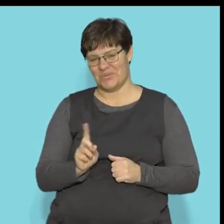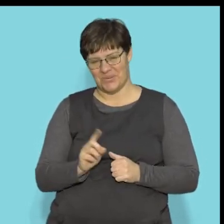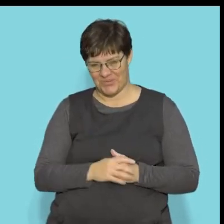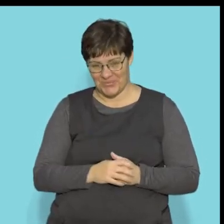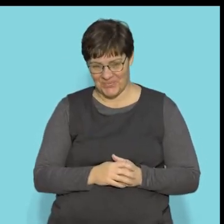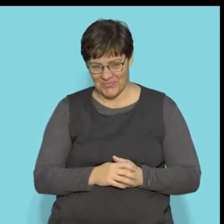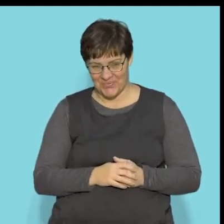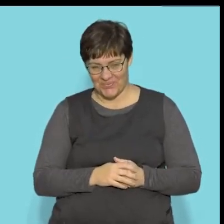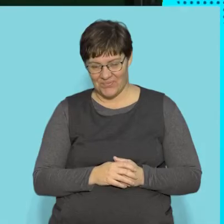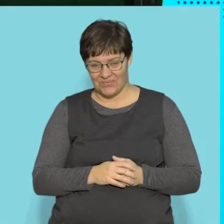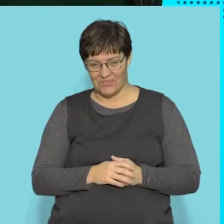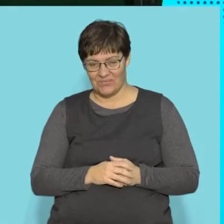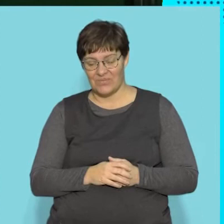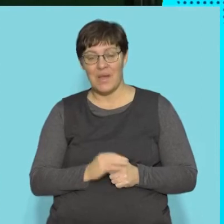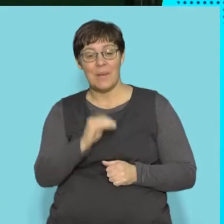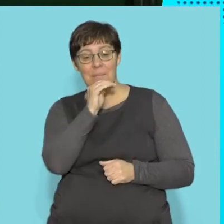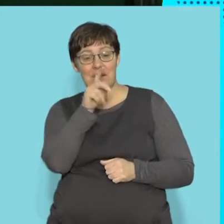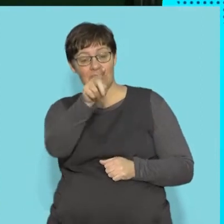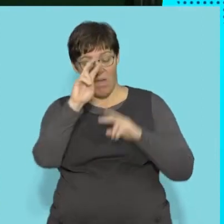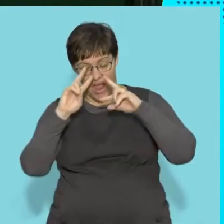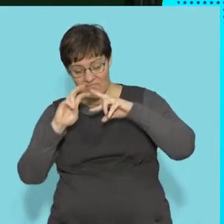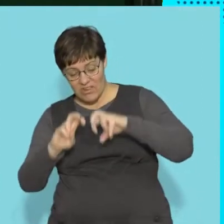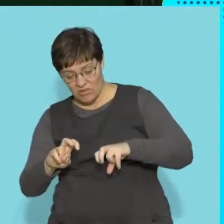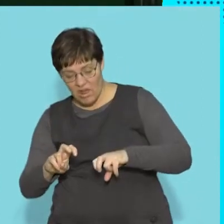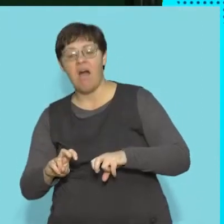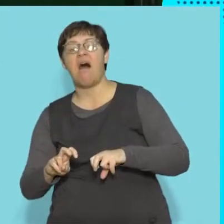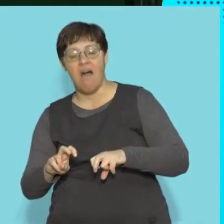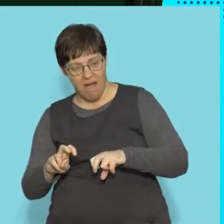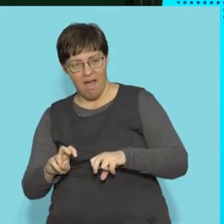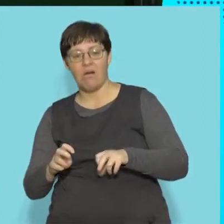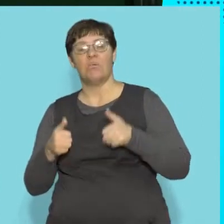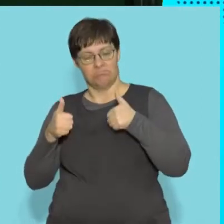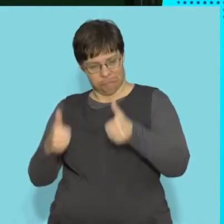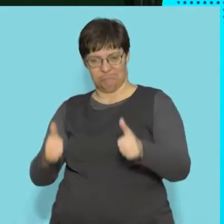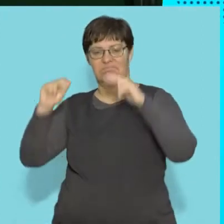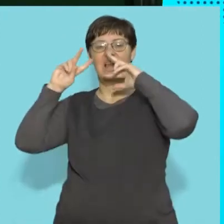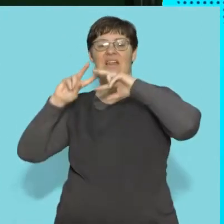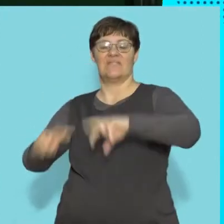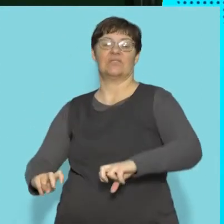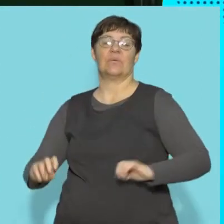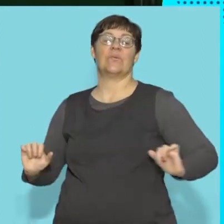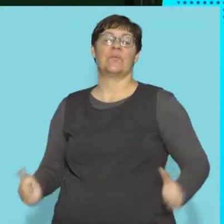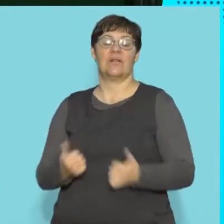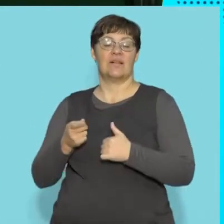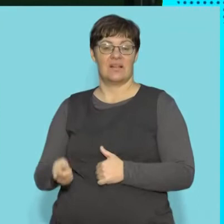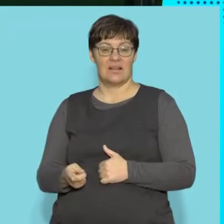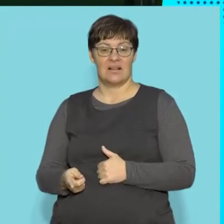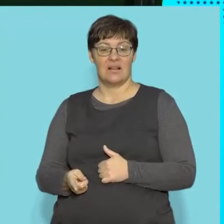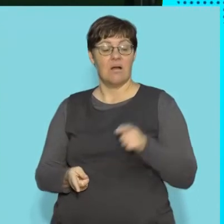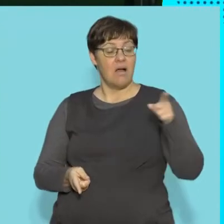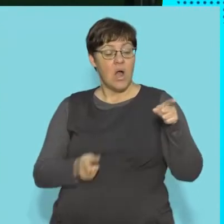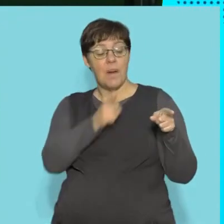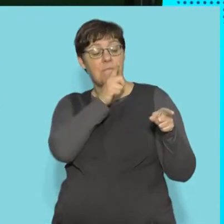Absolutely not. Your investigation was a good investigation. What